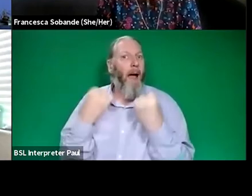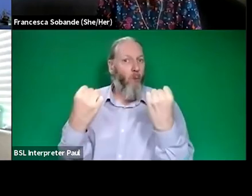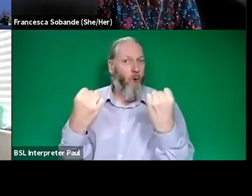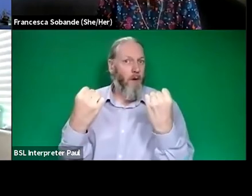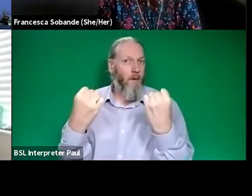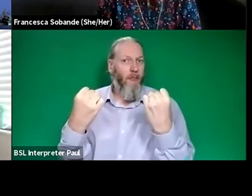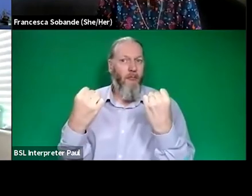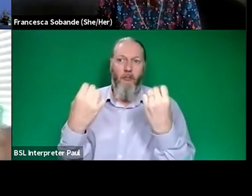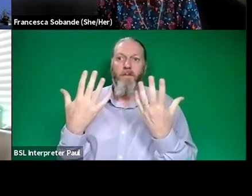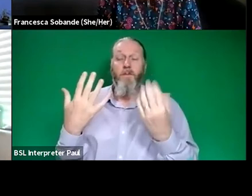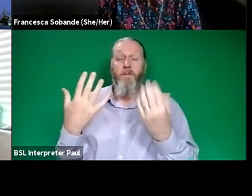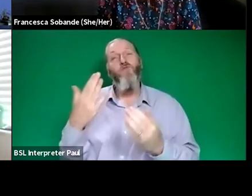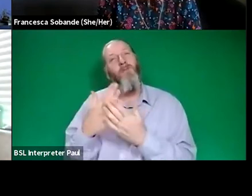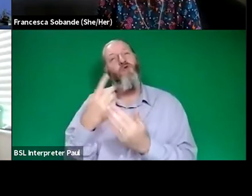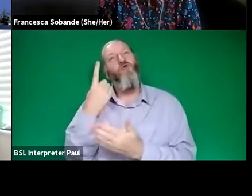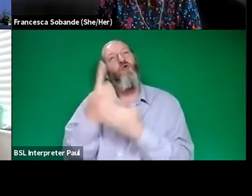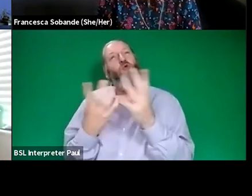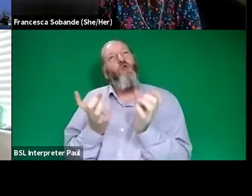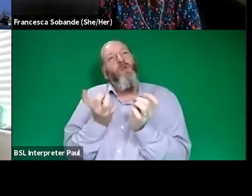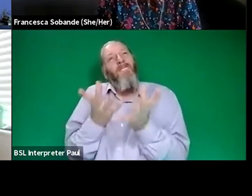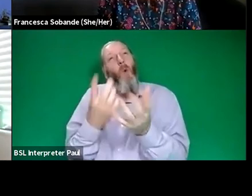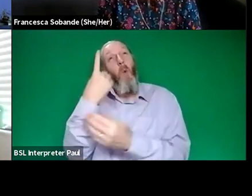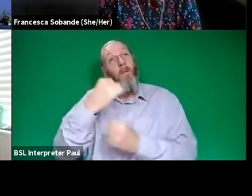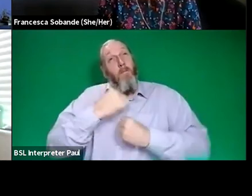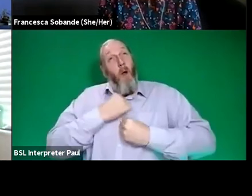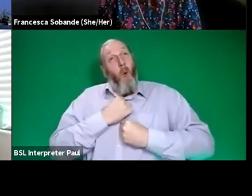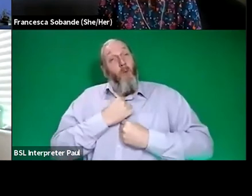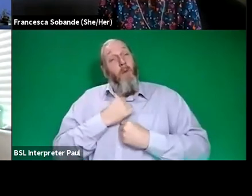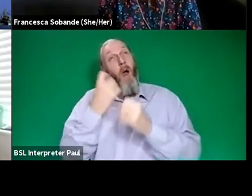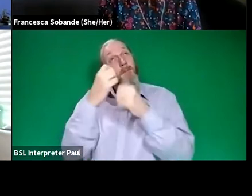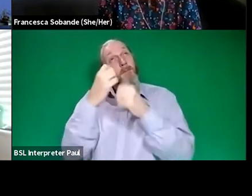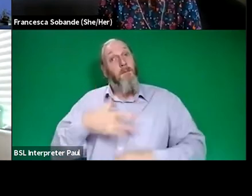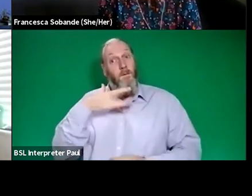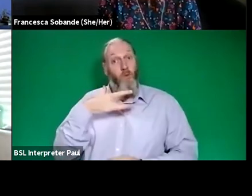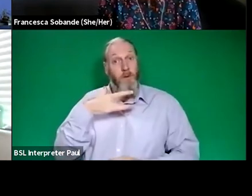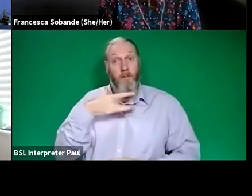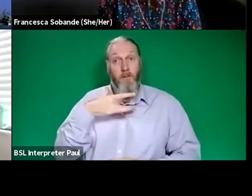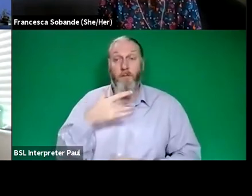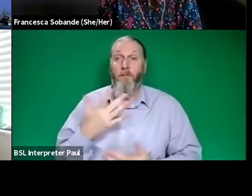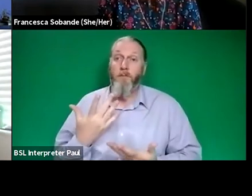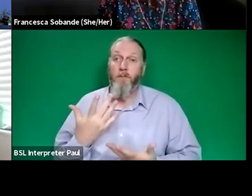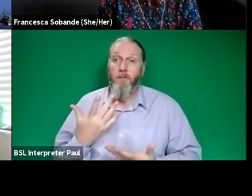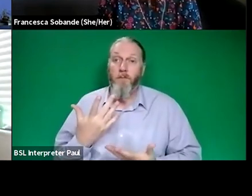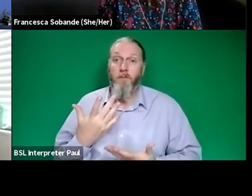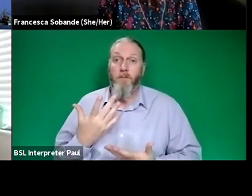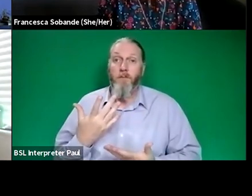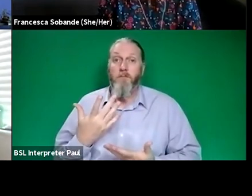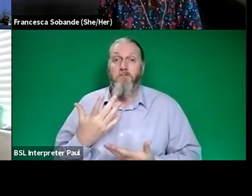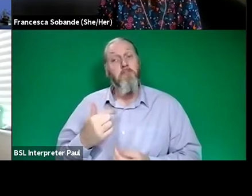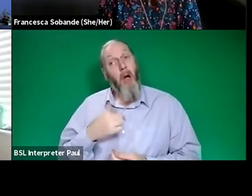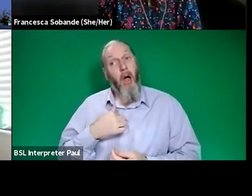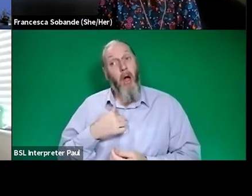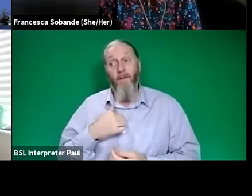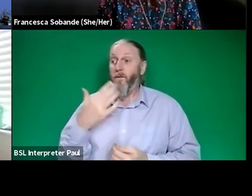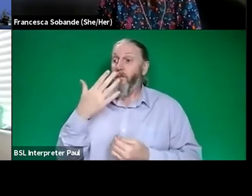my personal reflections is, you know, I've been in some settings where we analyze